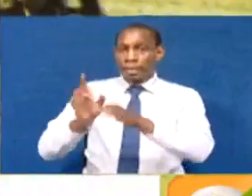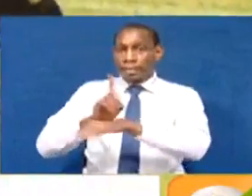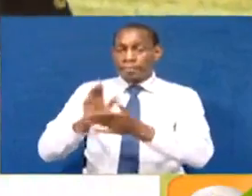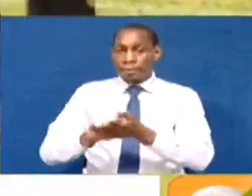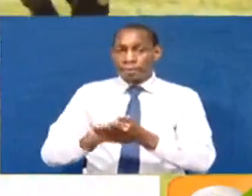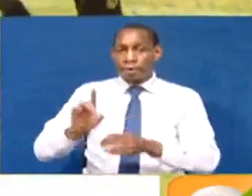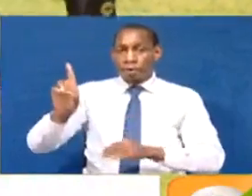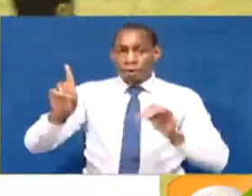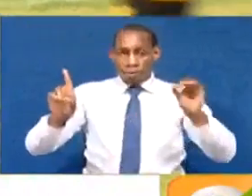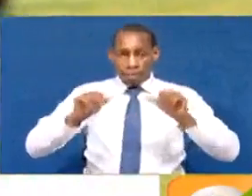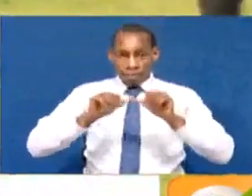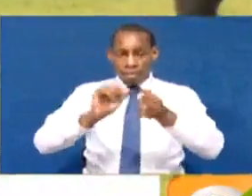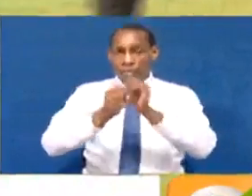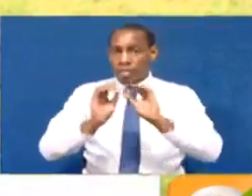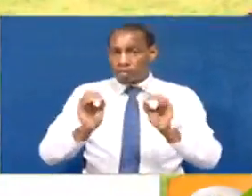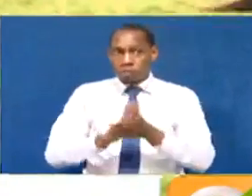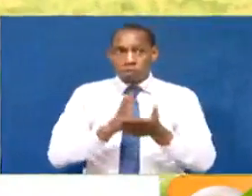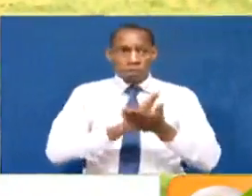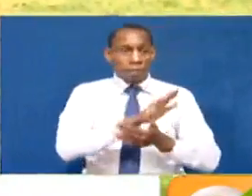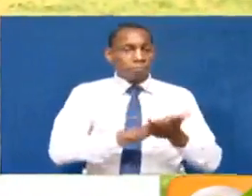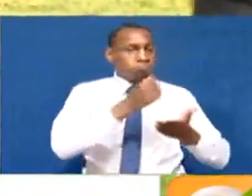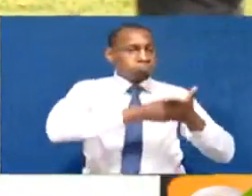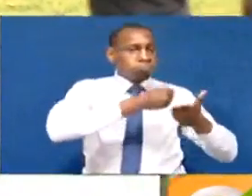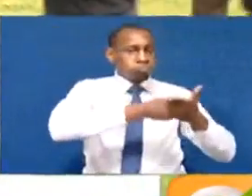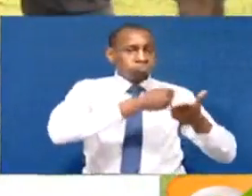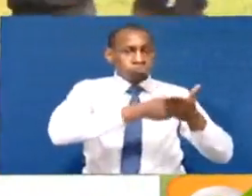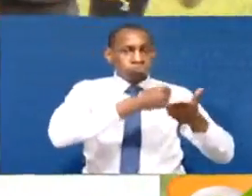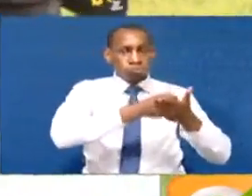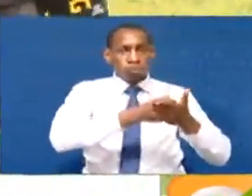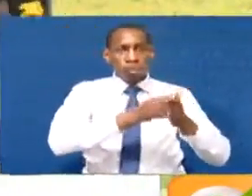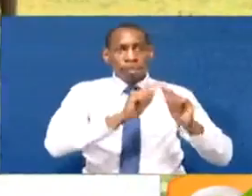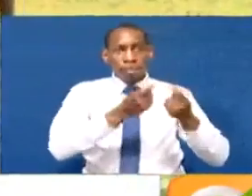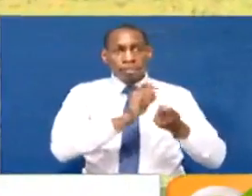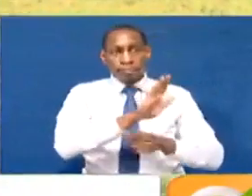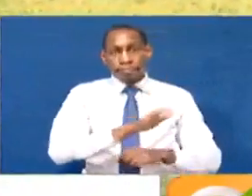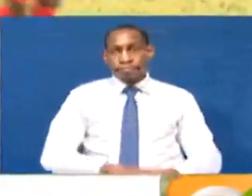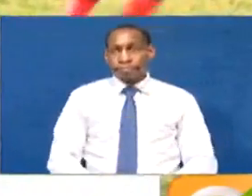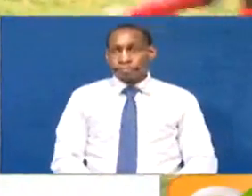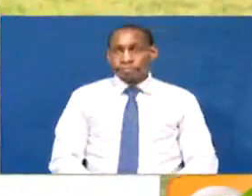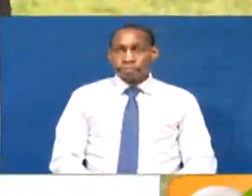scoreline remained unchanged despite a spirited effort by the coastal-based side.